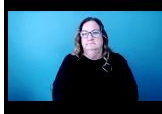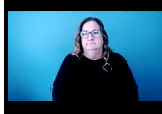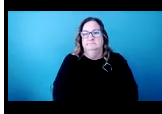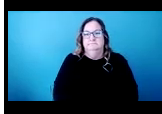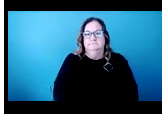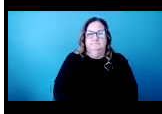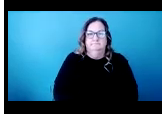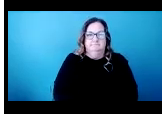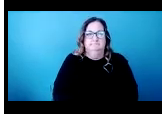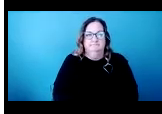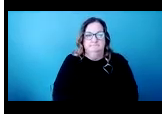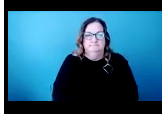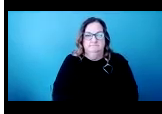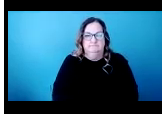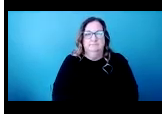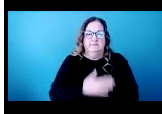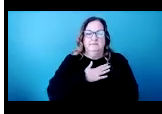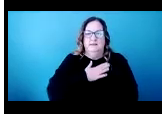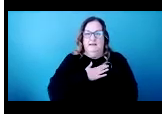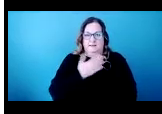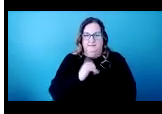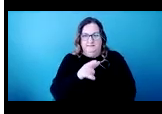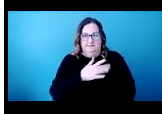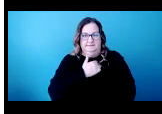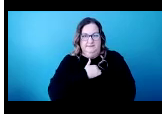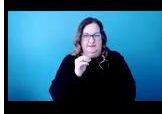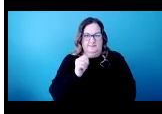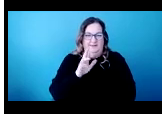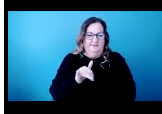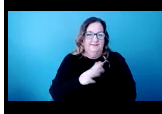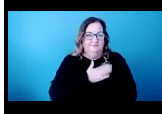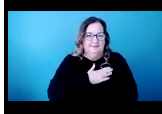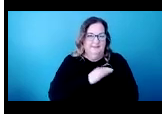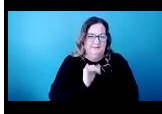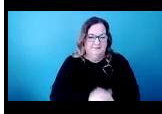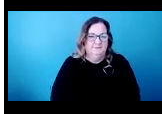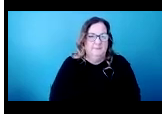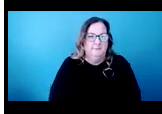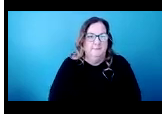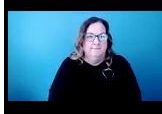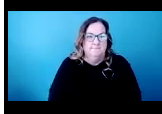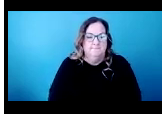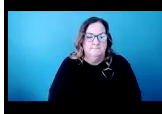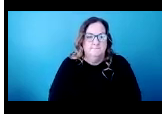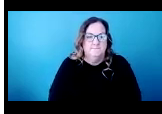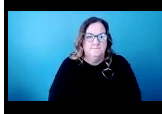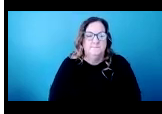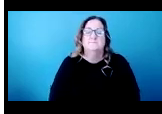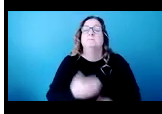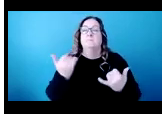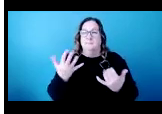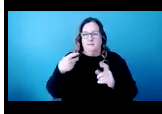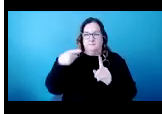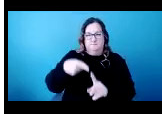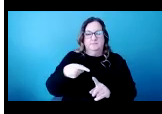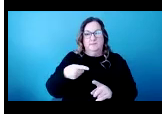Oh, I'll do this one too. Sorry, Mary. So we wanted to point out that life stories